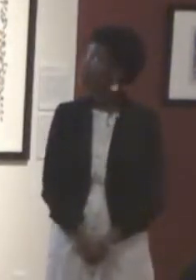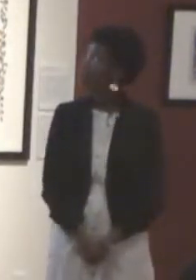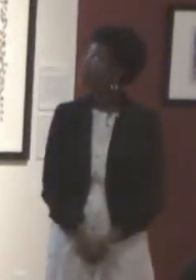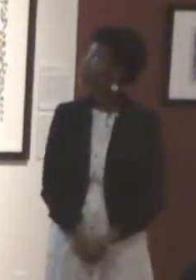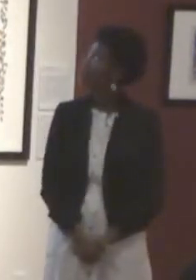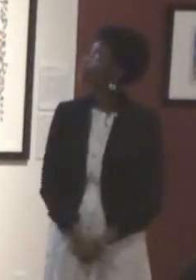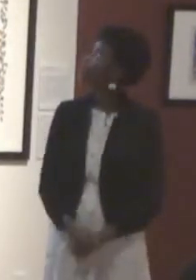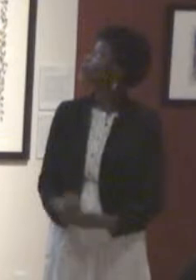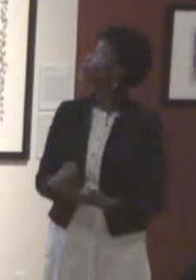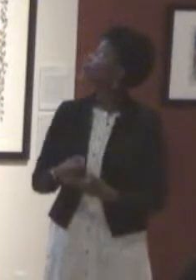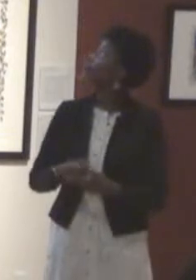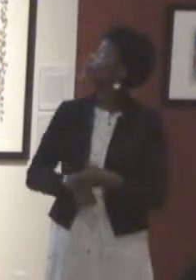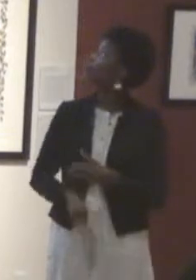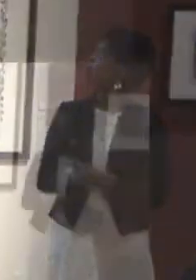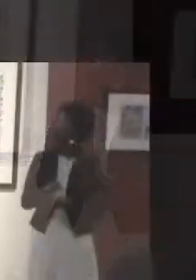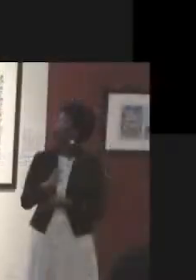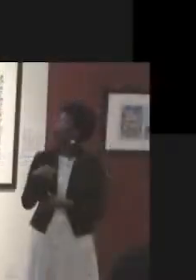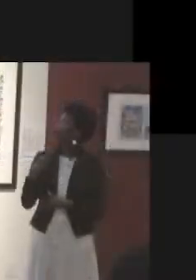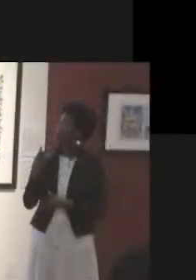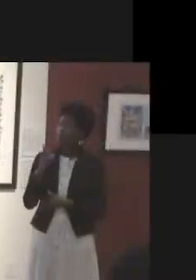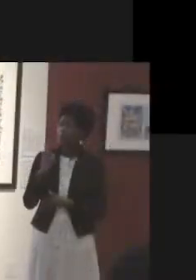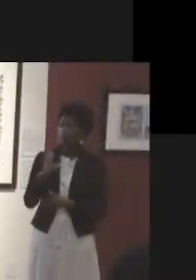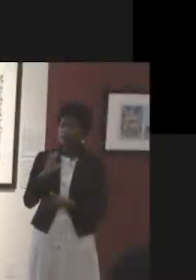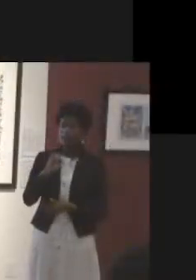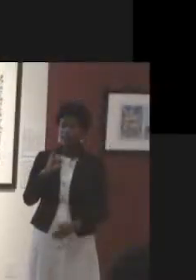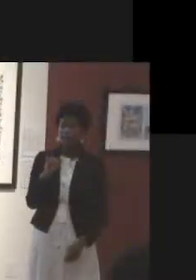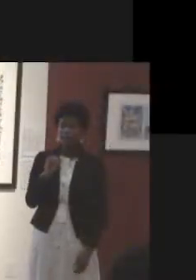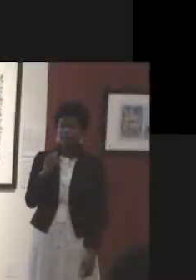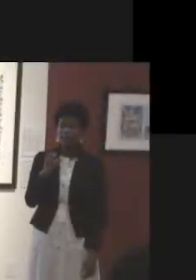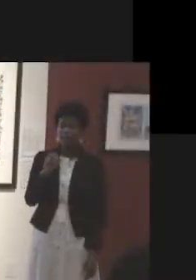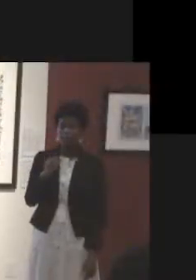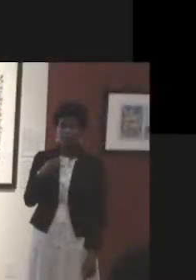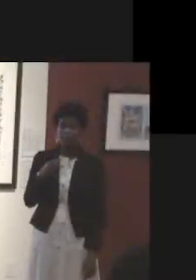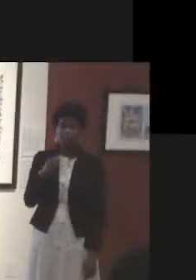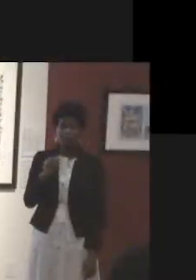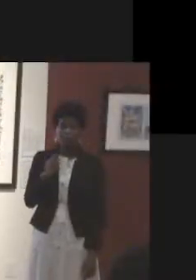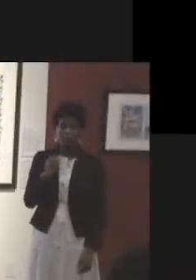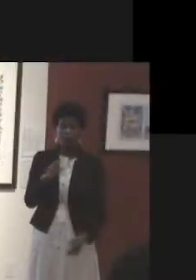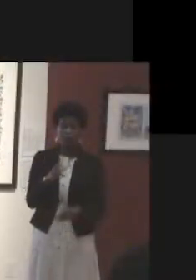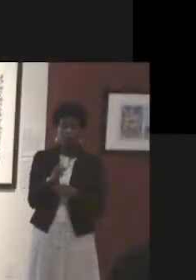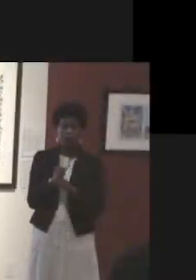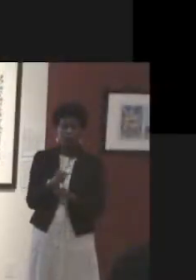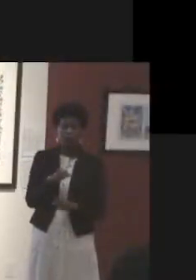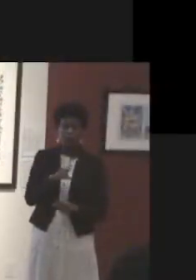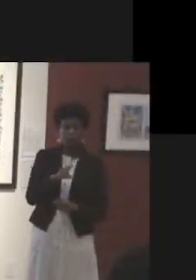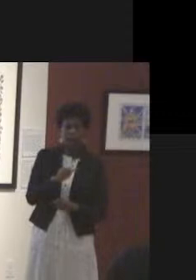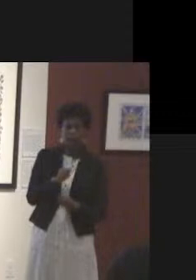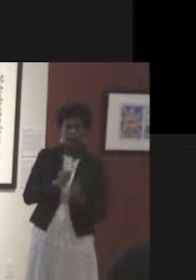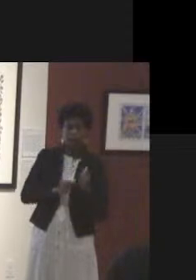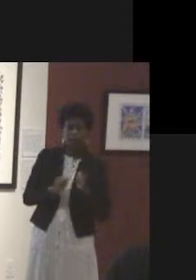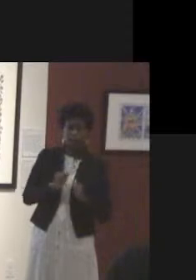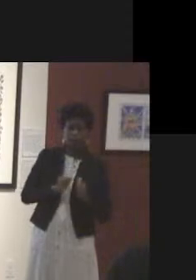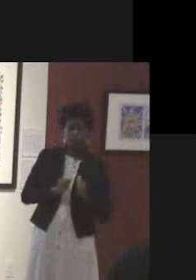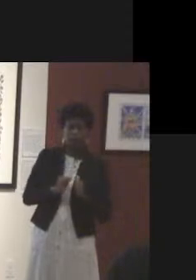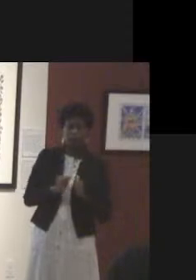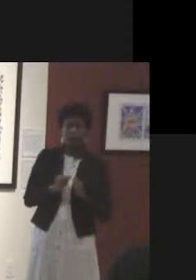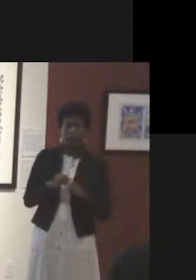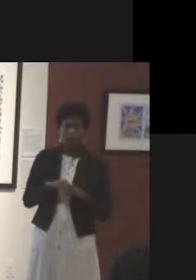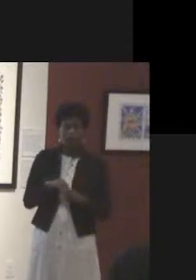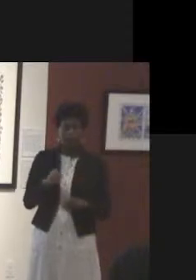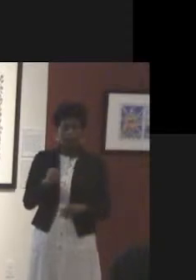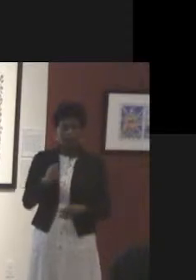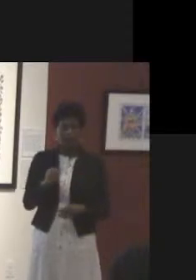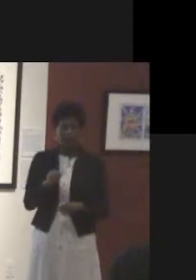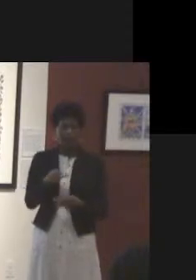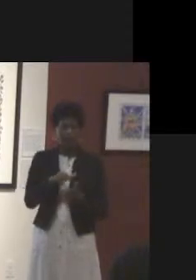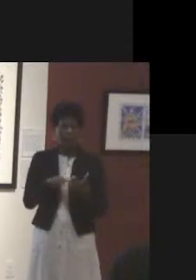Born in Washington, D.C., Jefferson Pender received both his BA in theater and his MFA in mixed